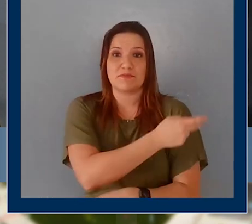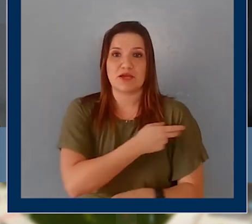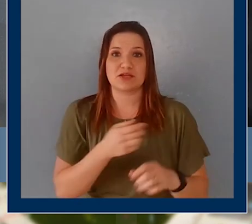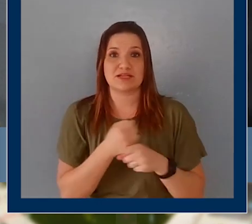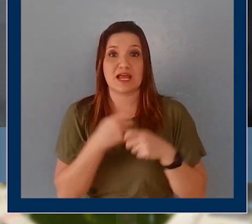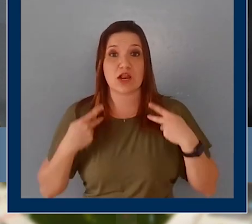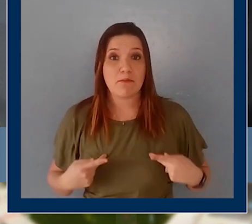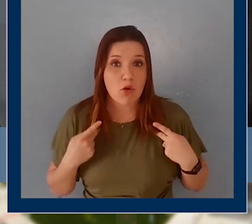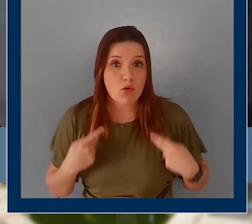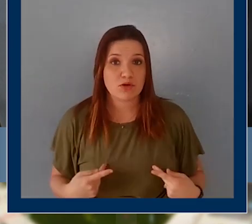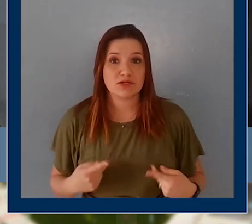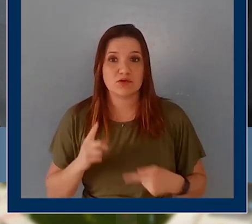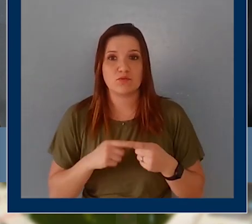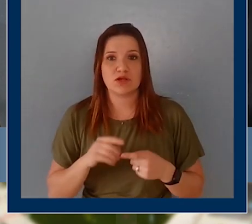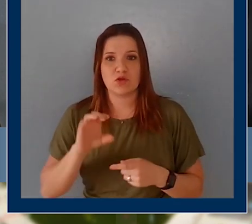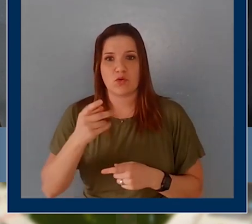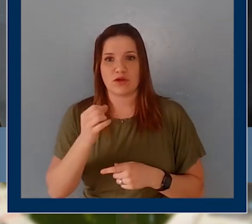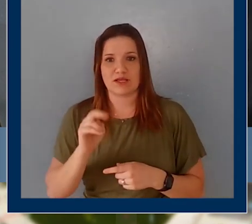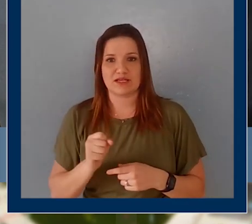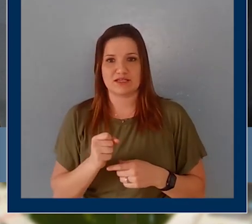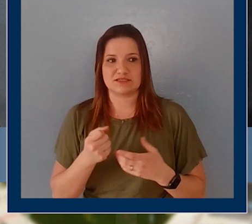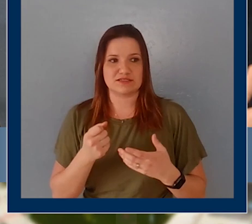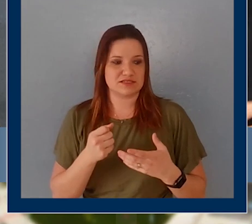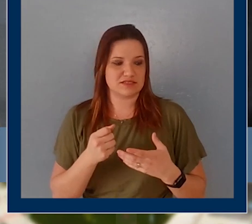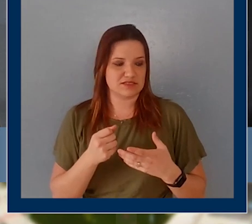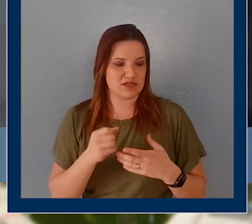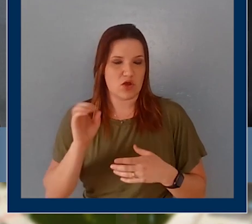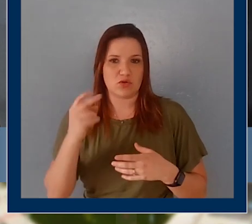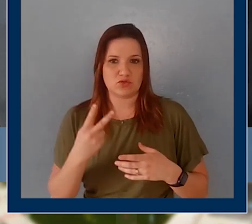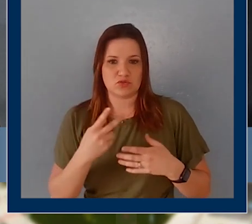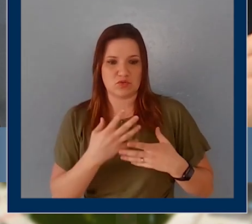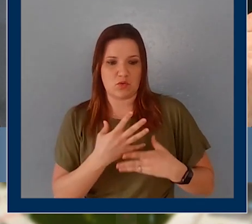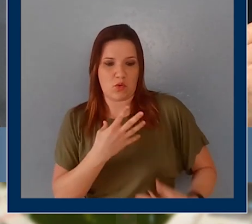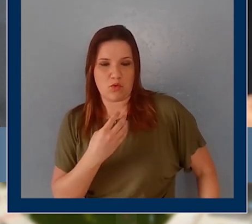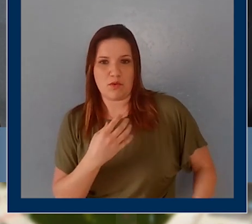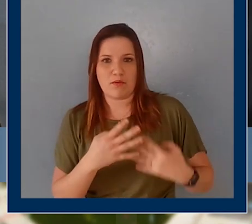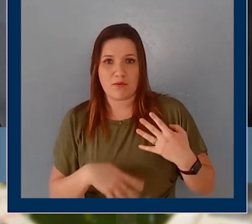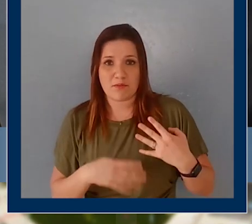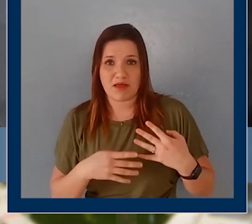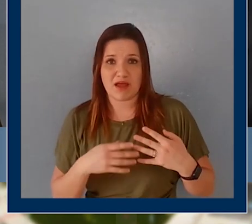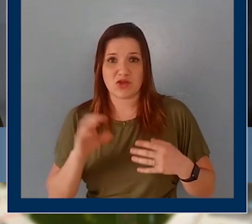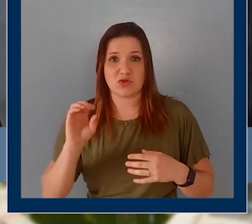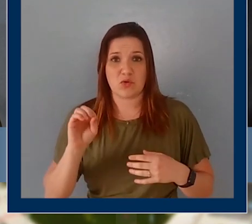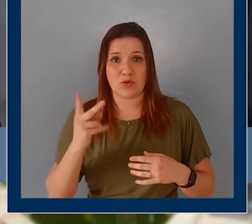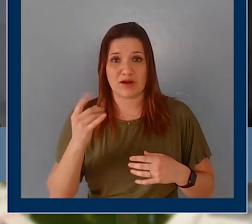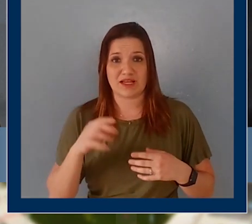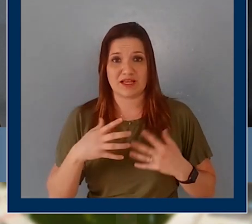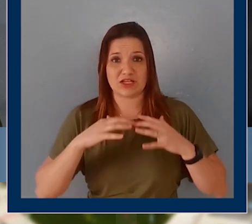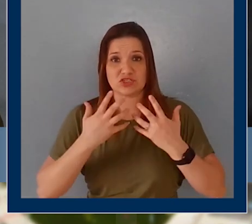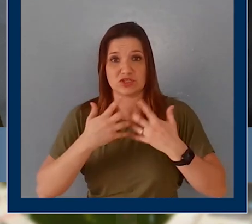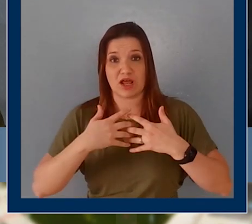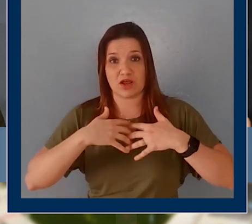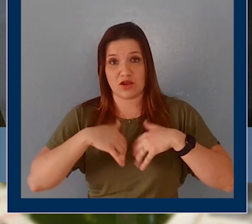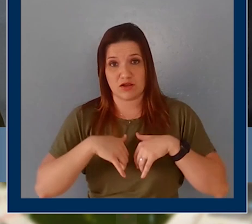through being ventilated or put on a BiPAP machine or a high flow cannula to help them